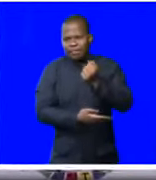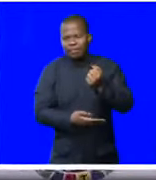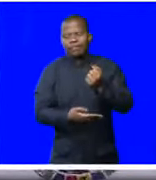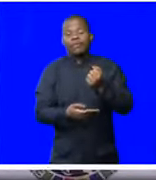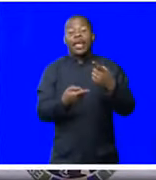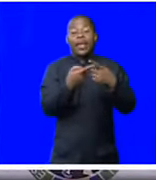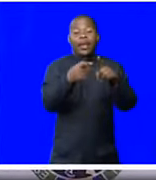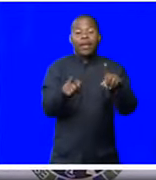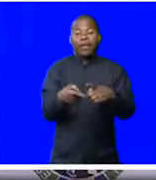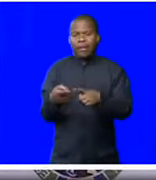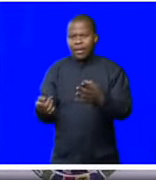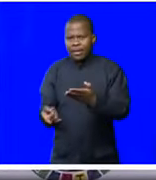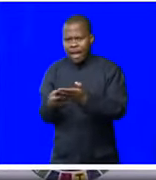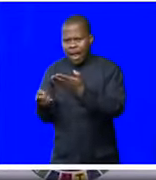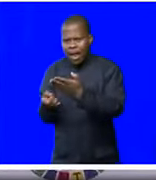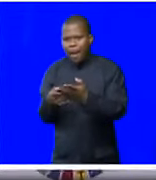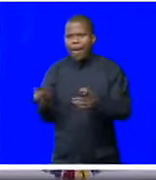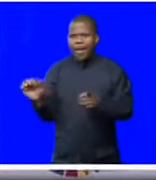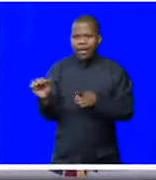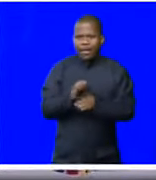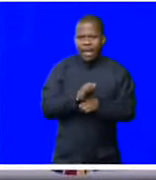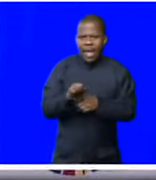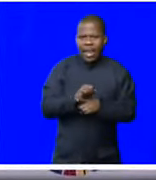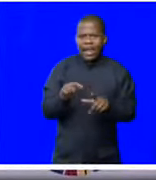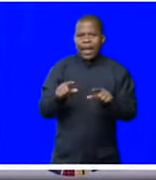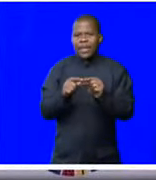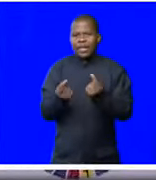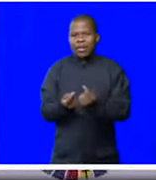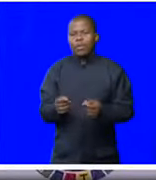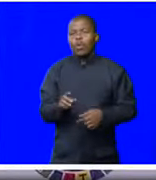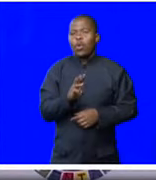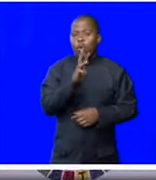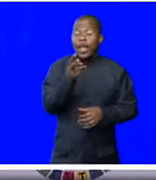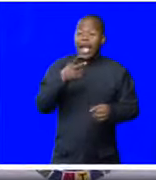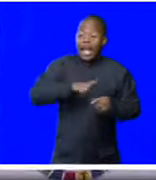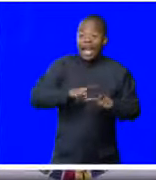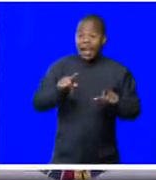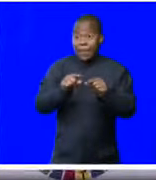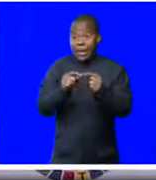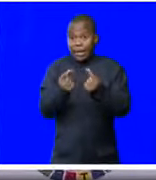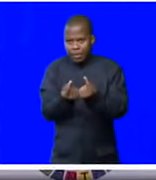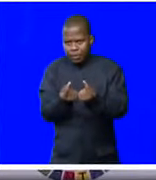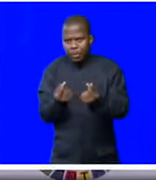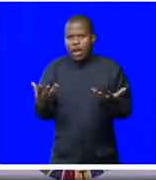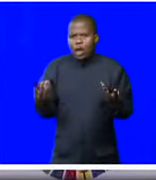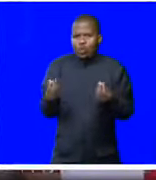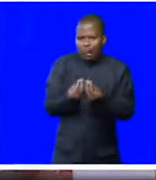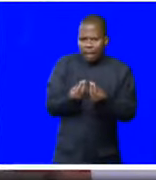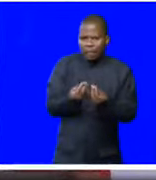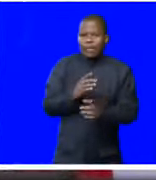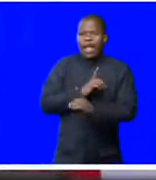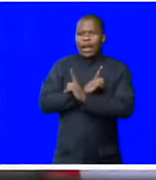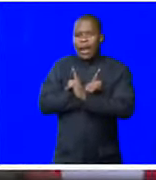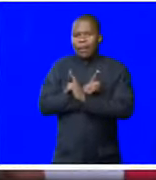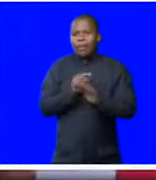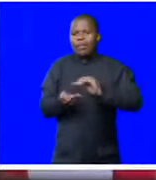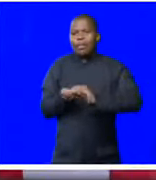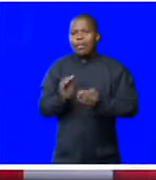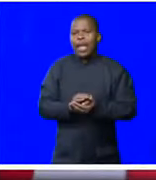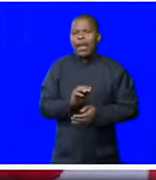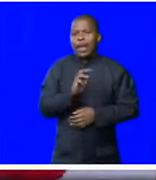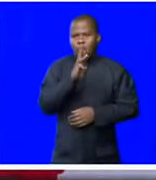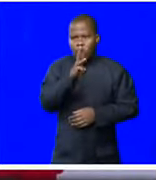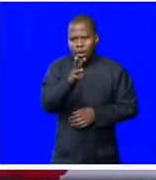respectable places to start up teams which will then form together to form clubs. On another note,